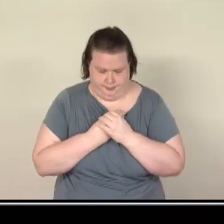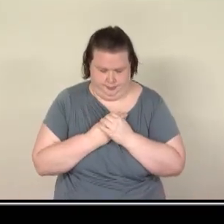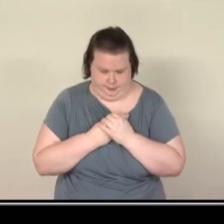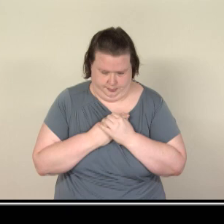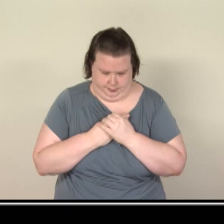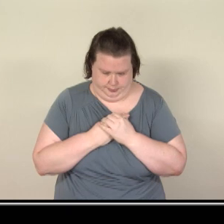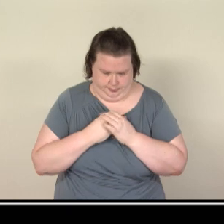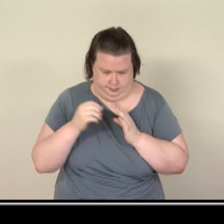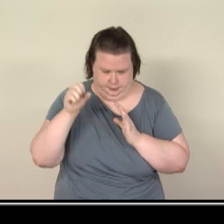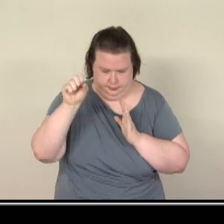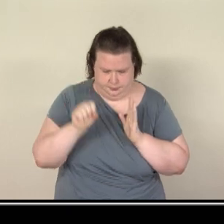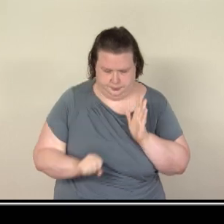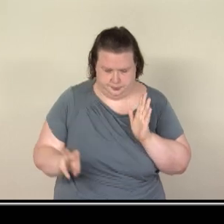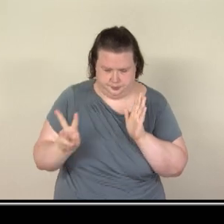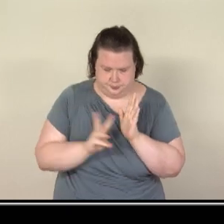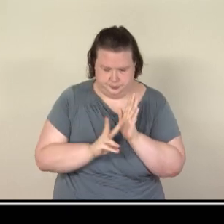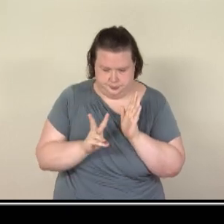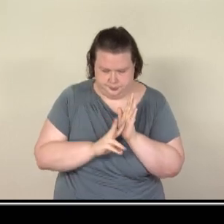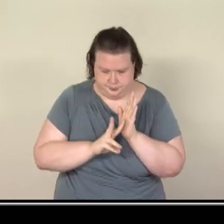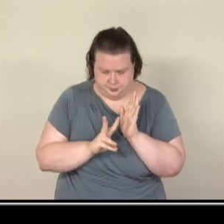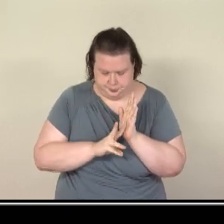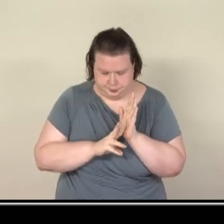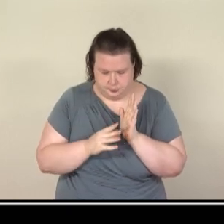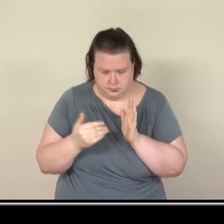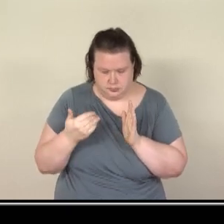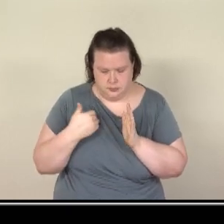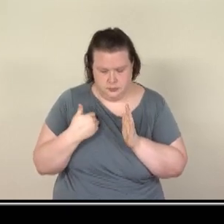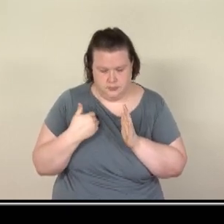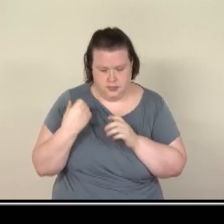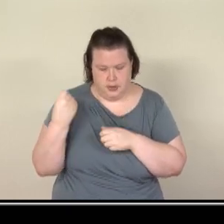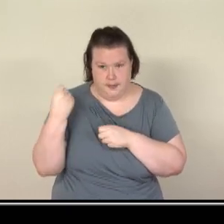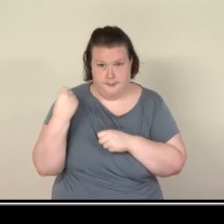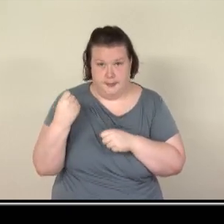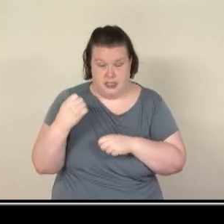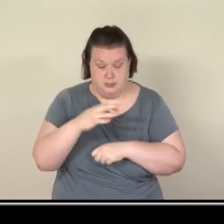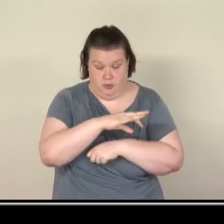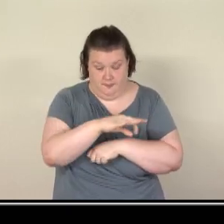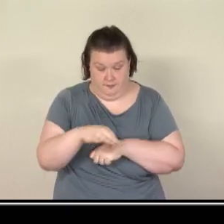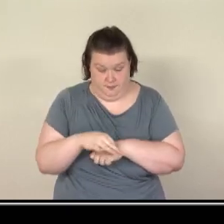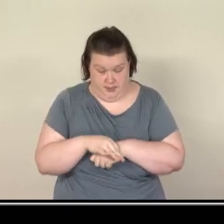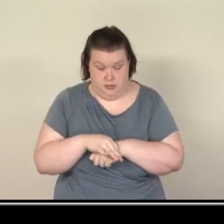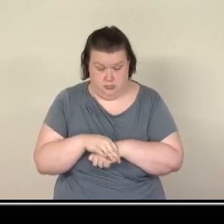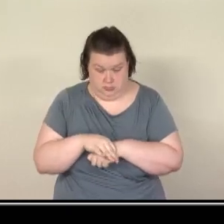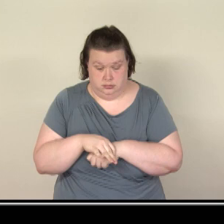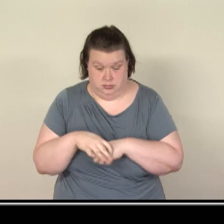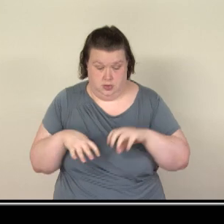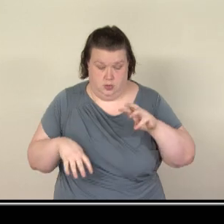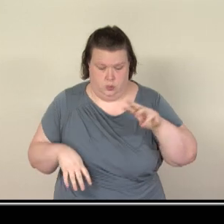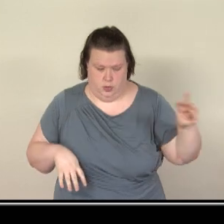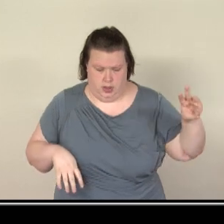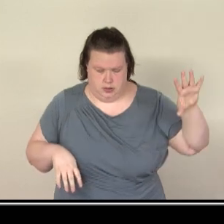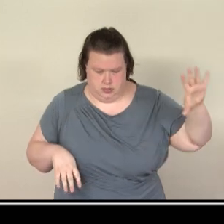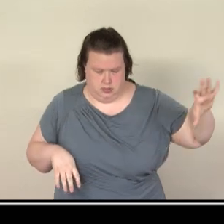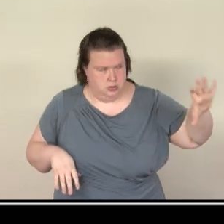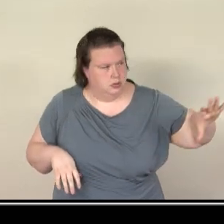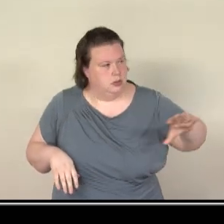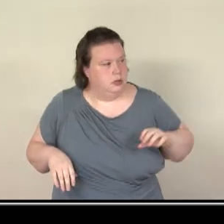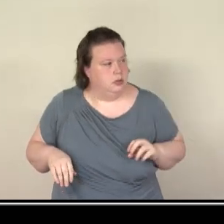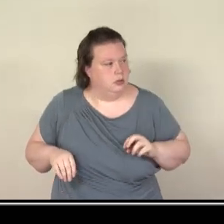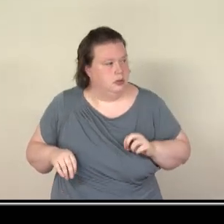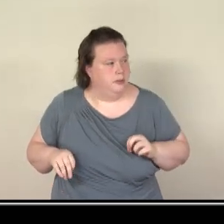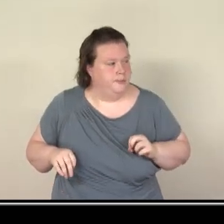property actually contains the baseball fields over to the Plan West as well. And so what you'll see in our proposal